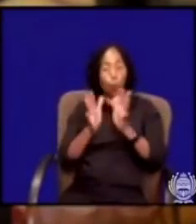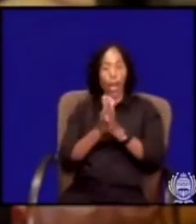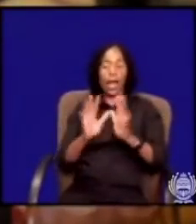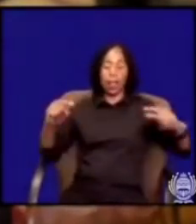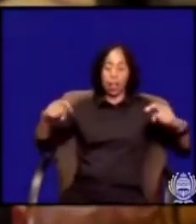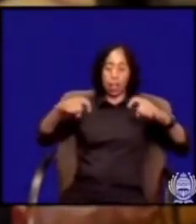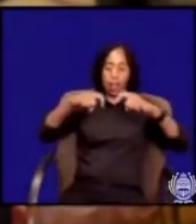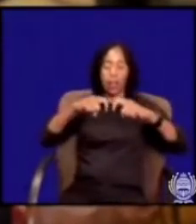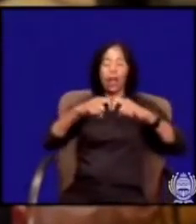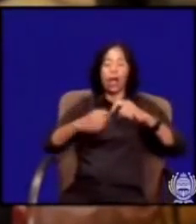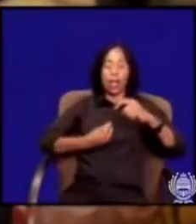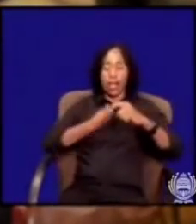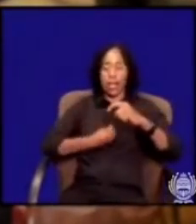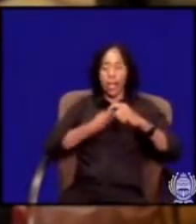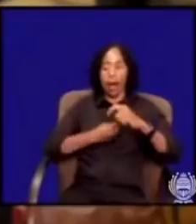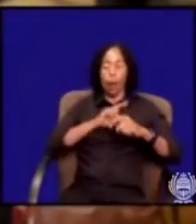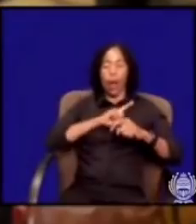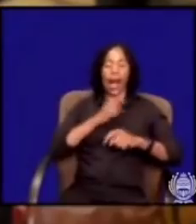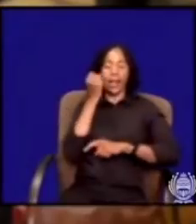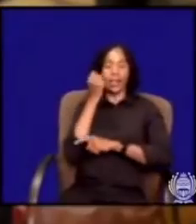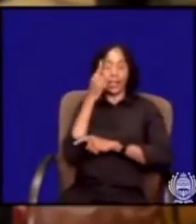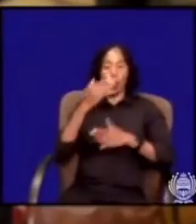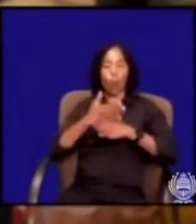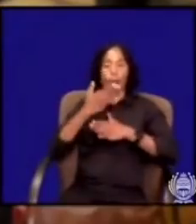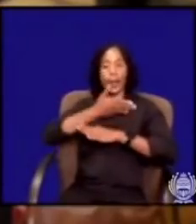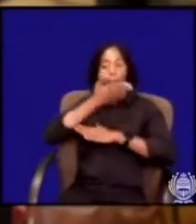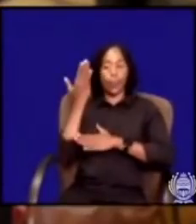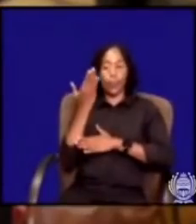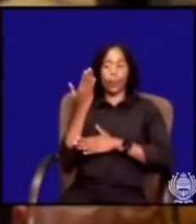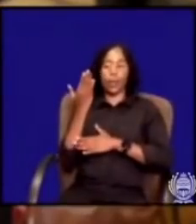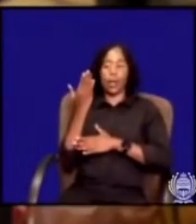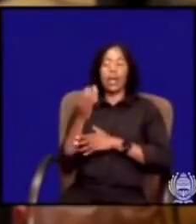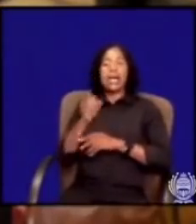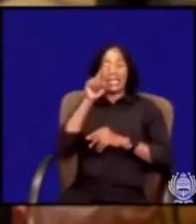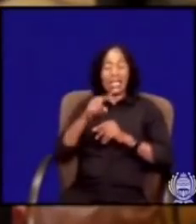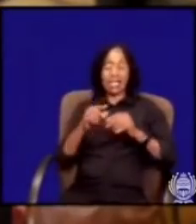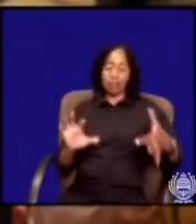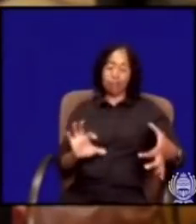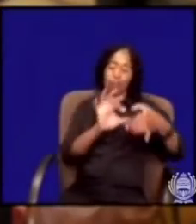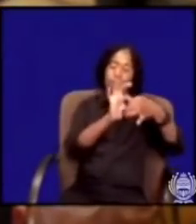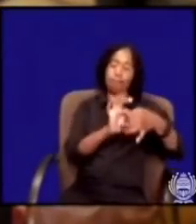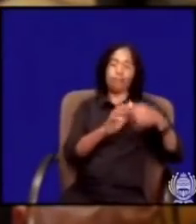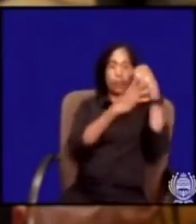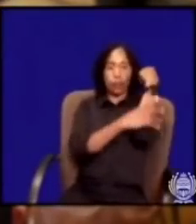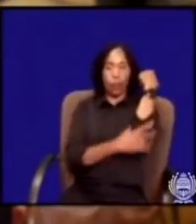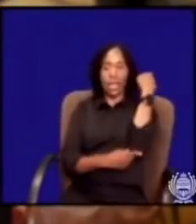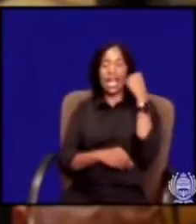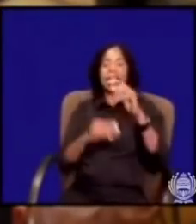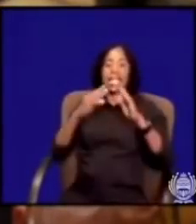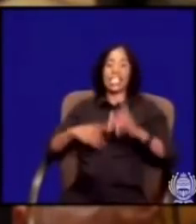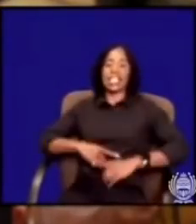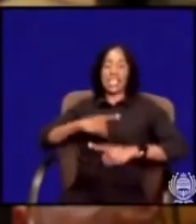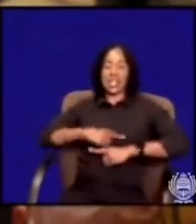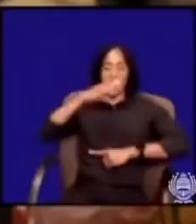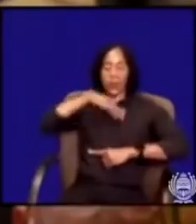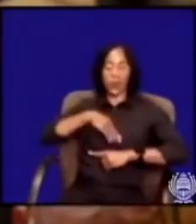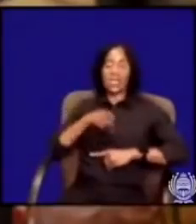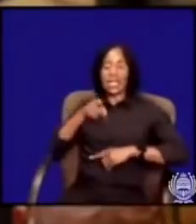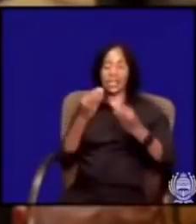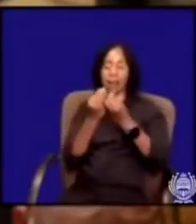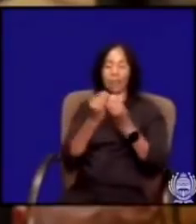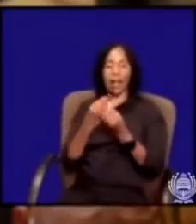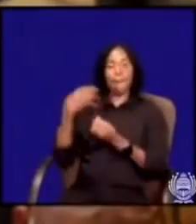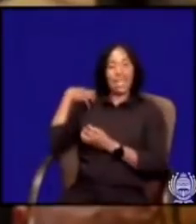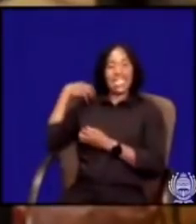understand that unemployment has a causal link with poverty and indignity. This is something that your ministers don't